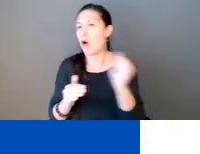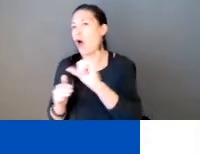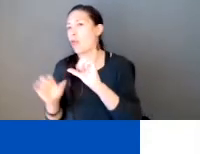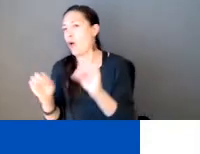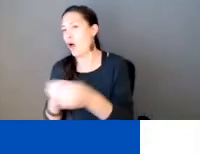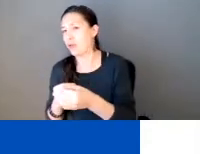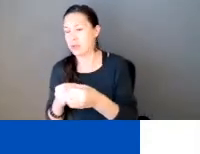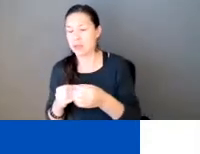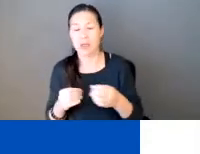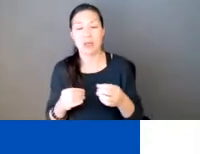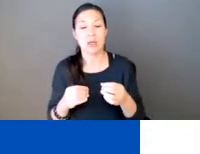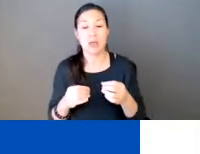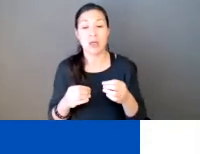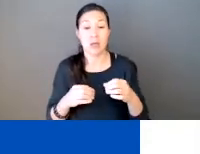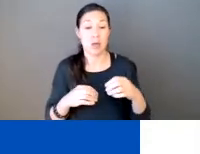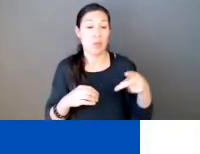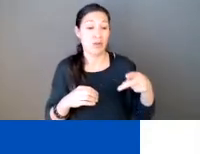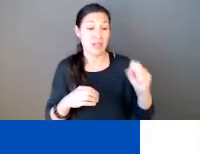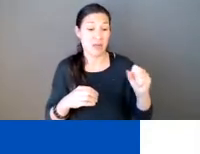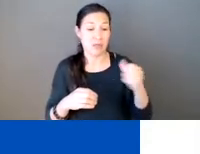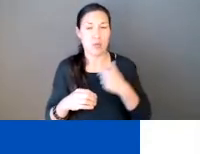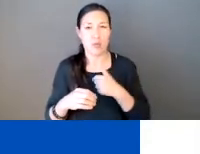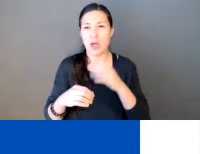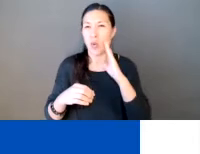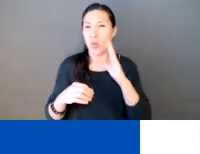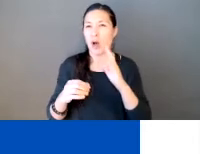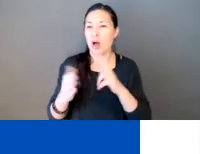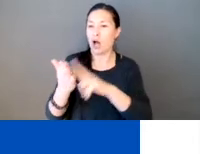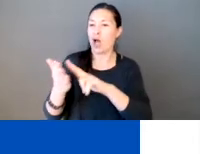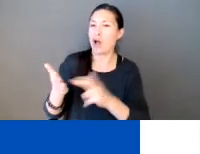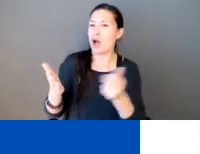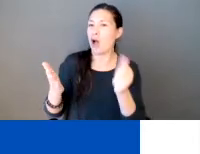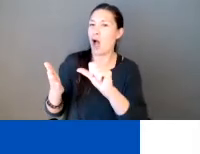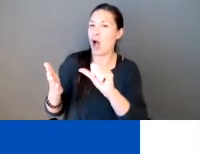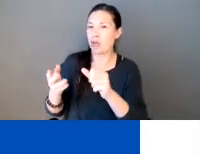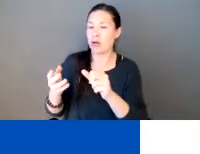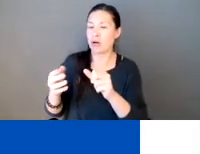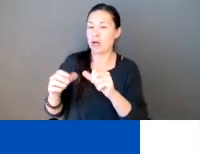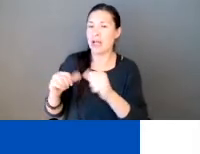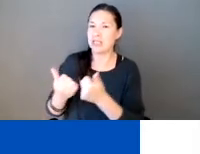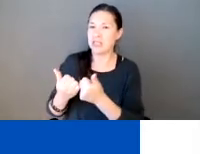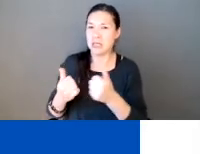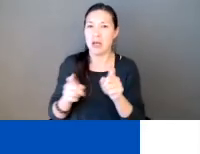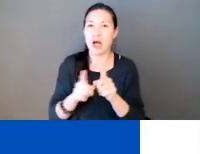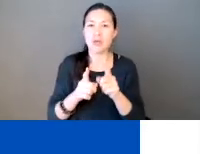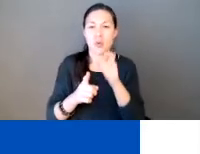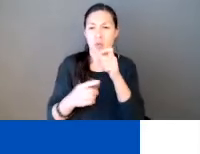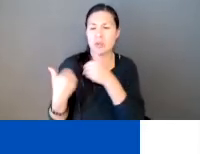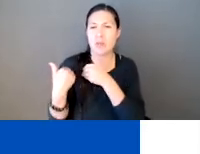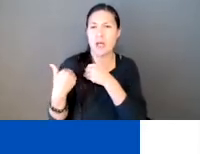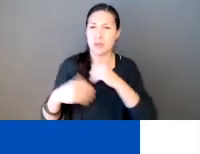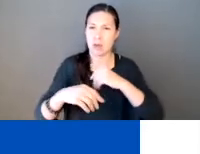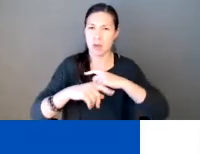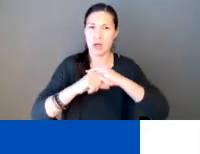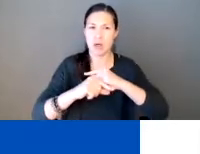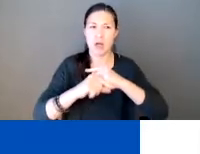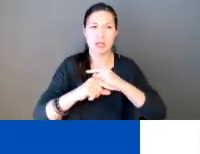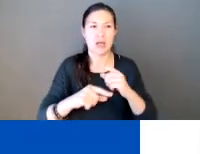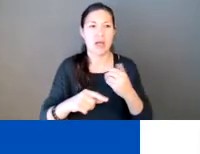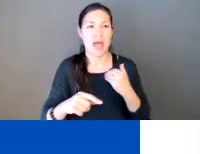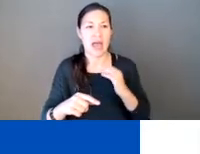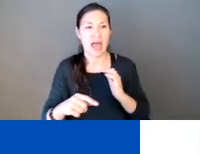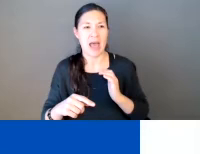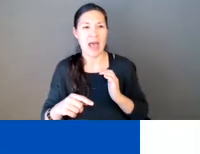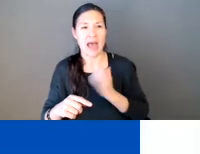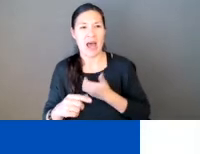for the protective services, guardianship, etc. In our office, we have a director, Taryn as the assistant director. There are only 3